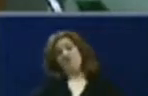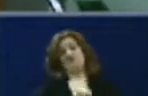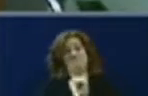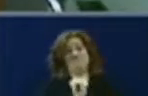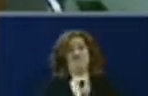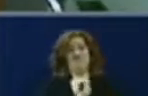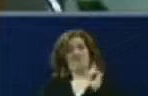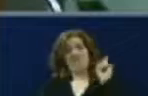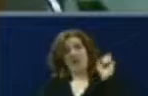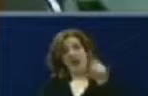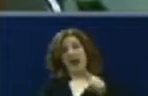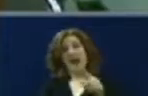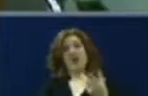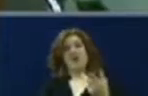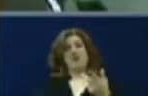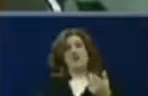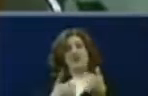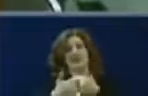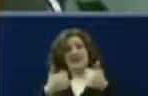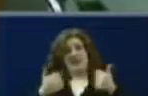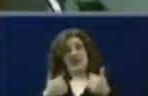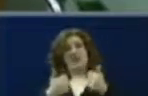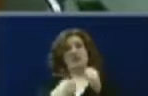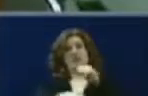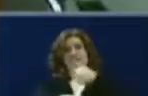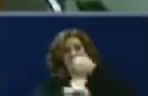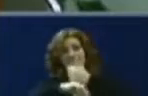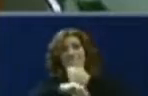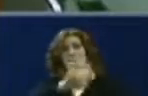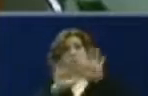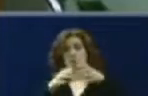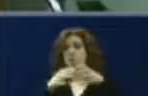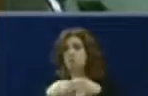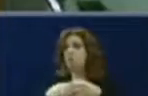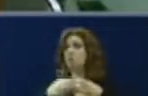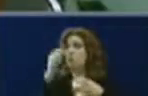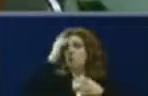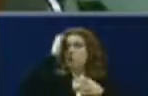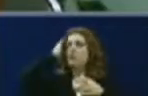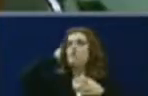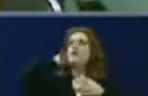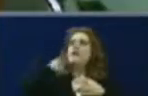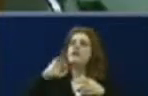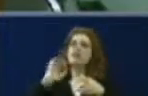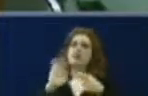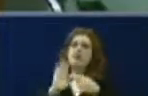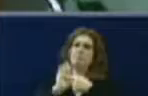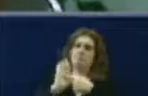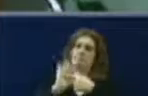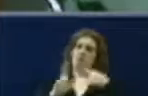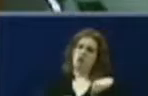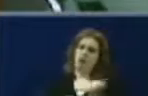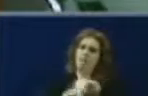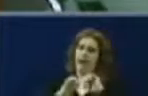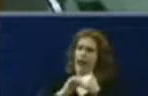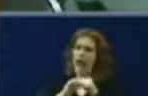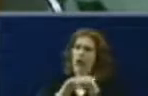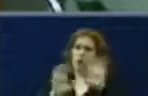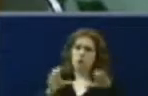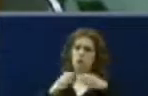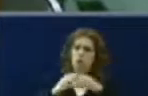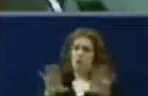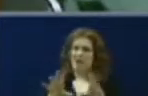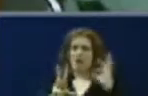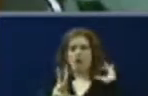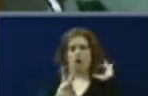for the disaggregated data by groups. If we can get a picture of how our groups did over this